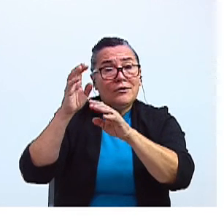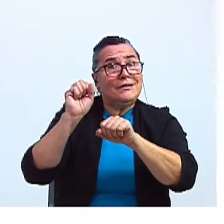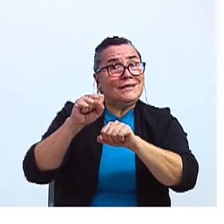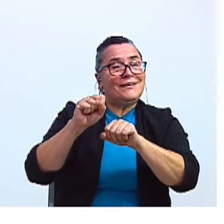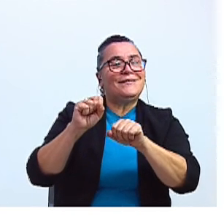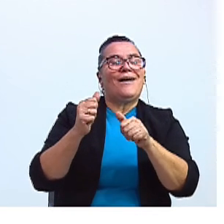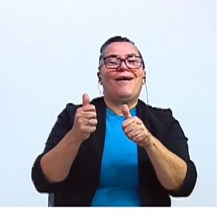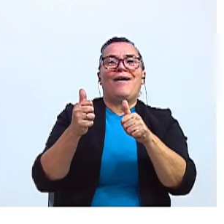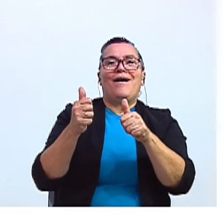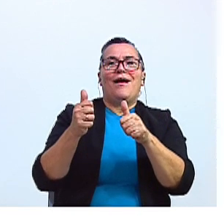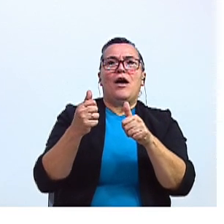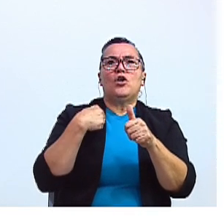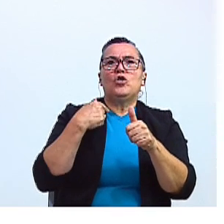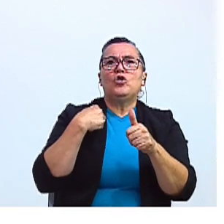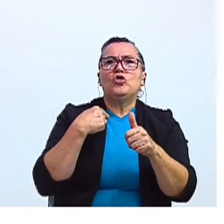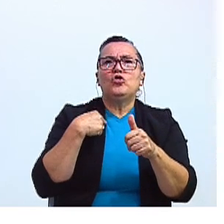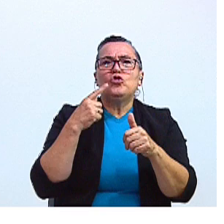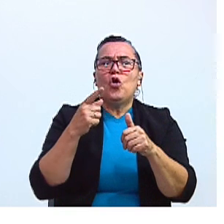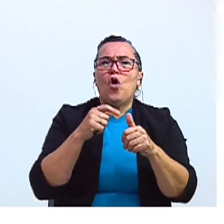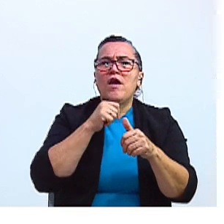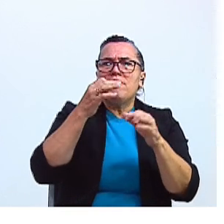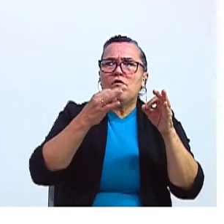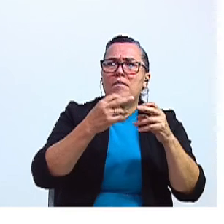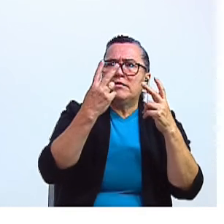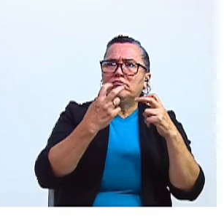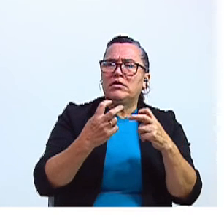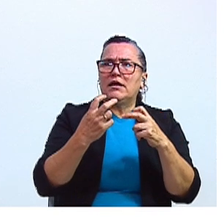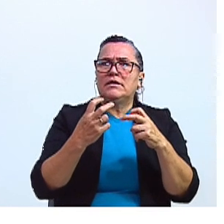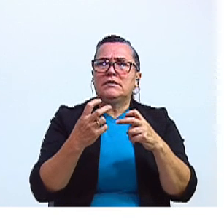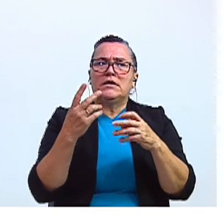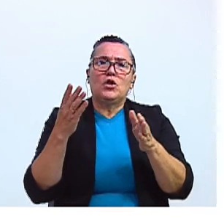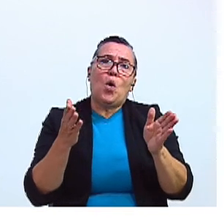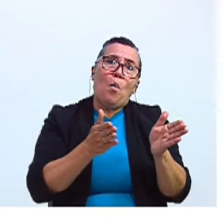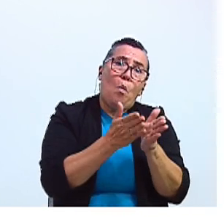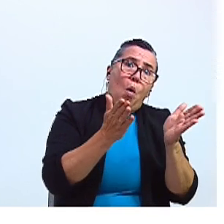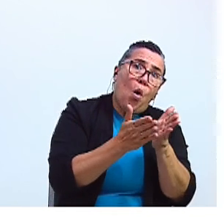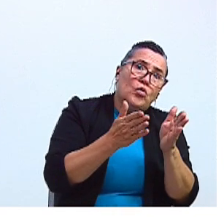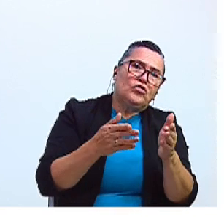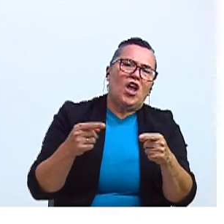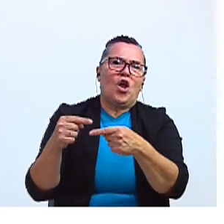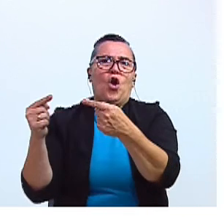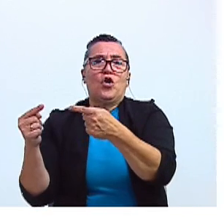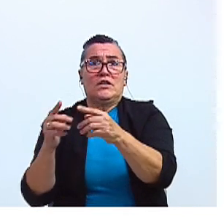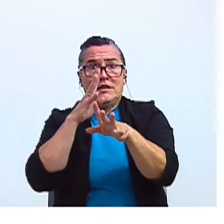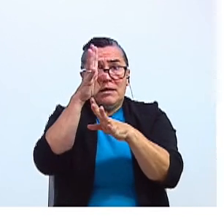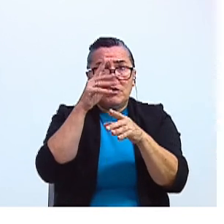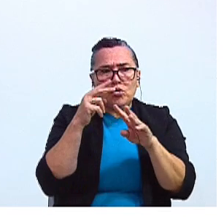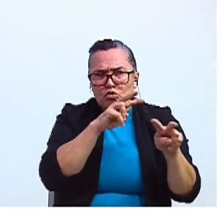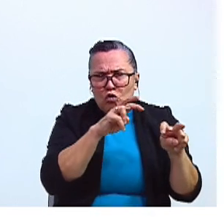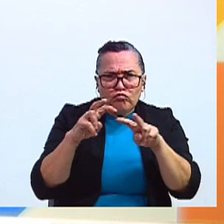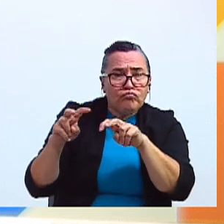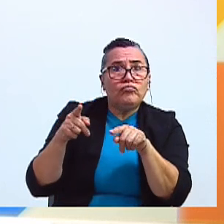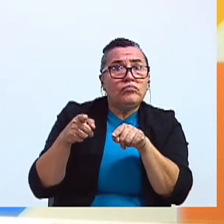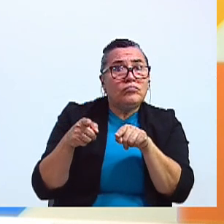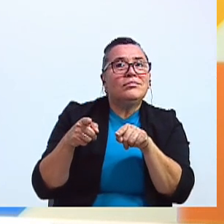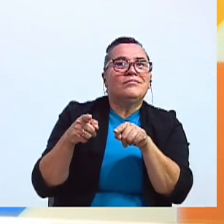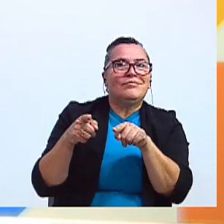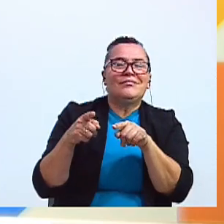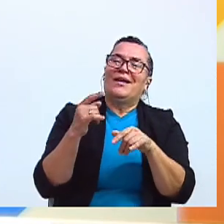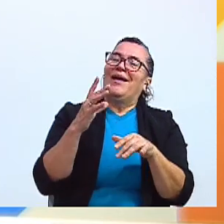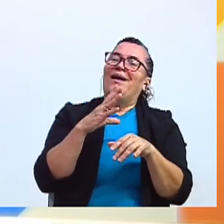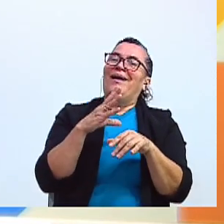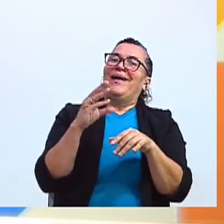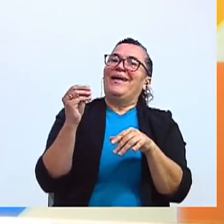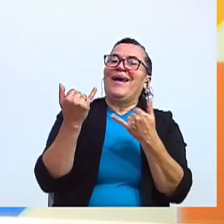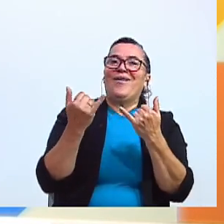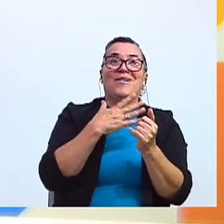Yes. I wrote an informal text message about the pros and cons of an invention. And